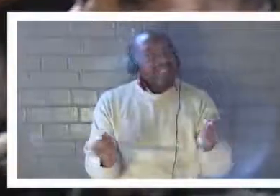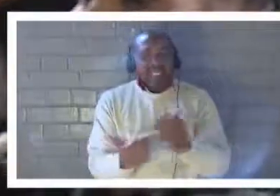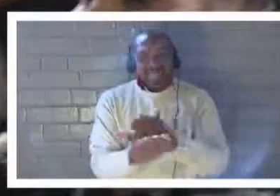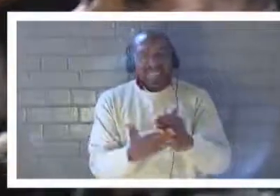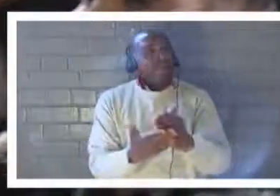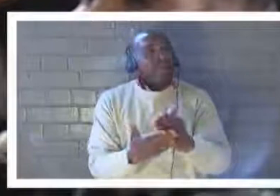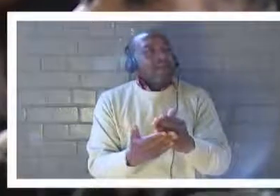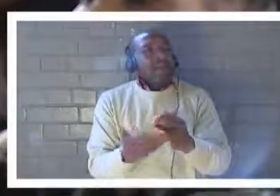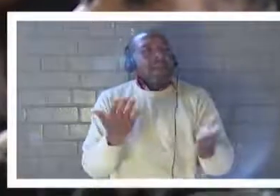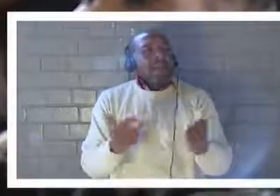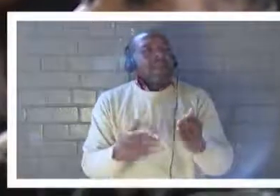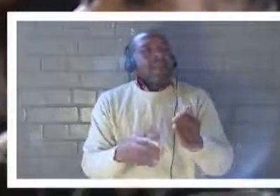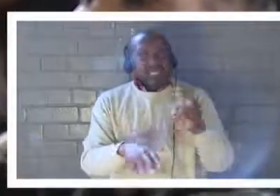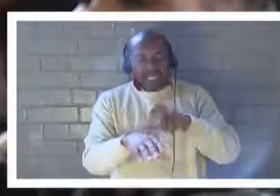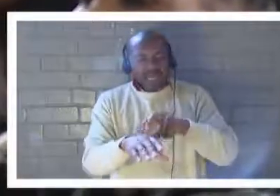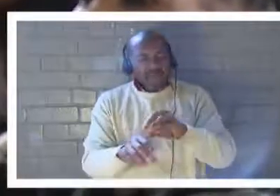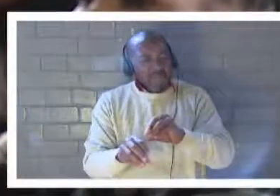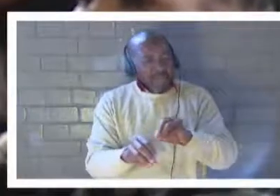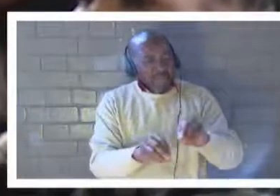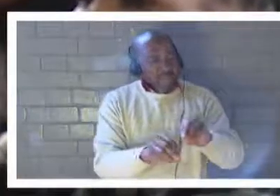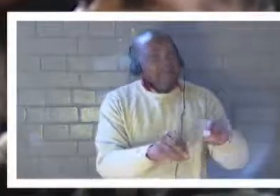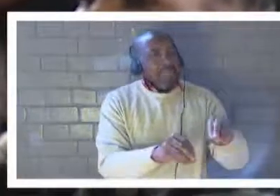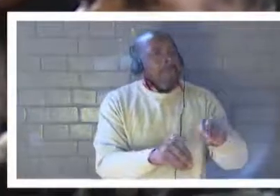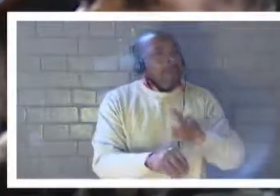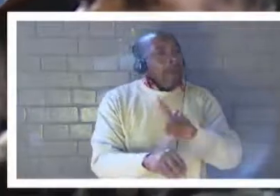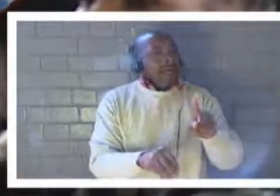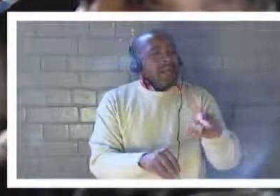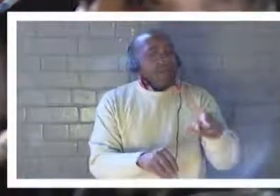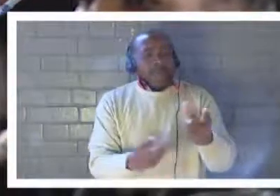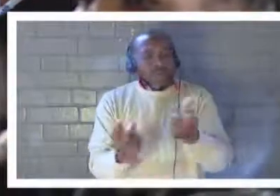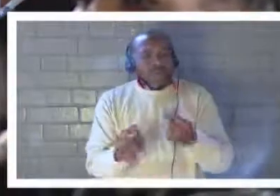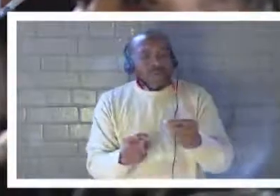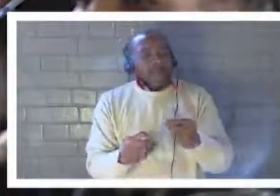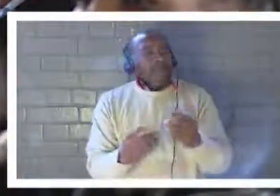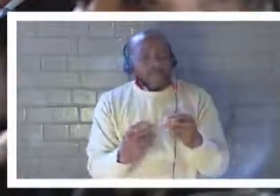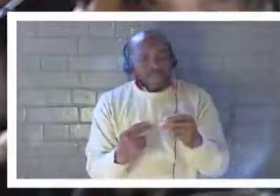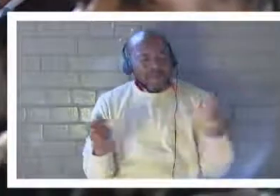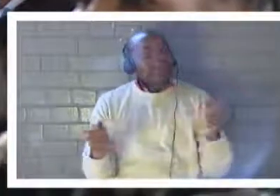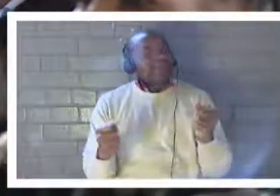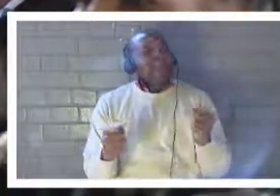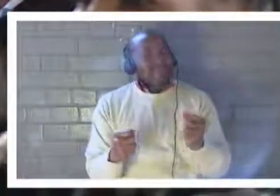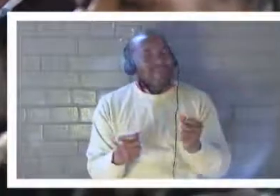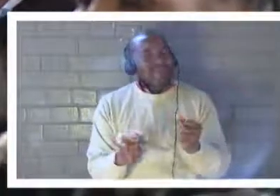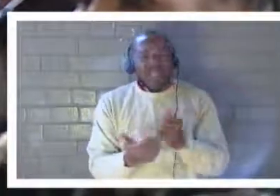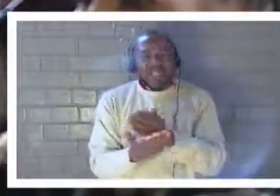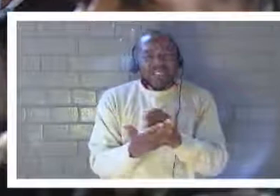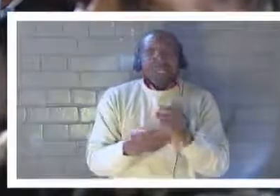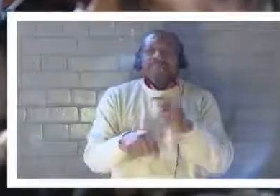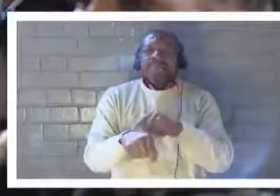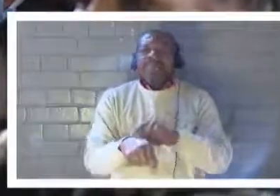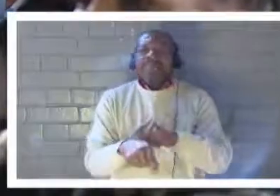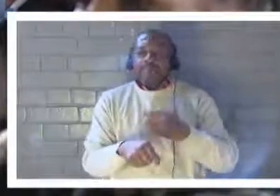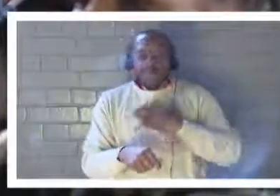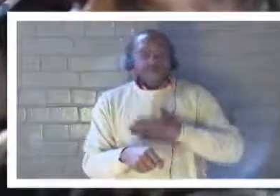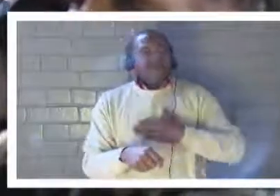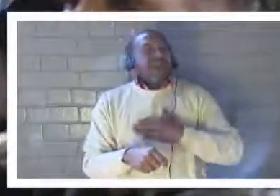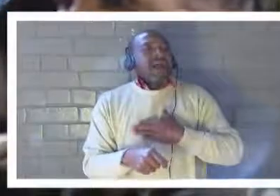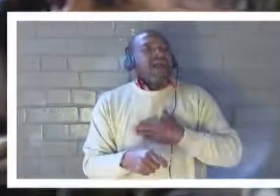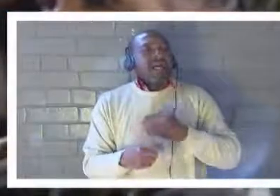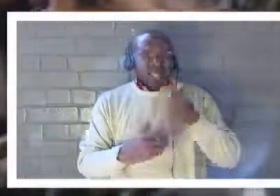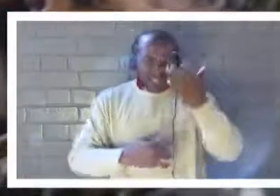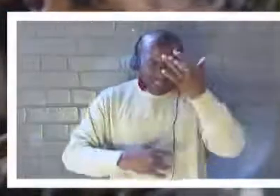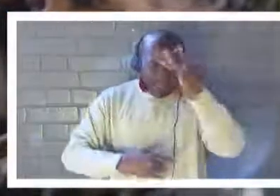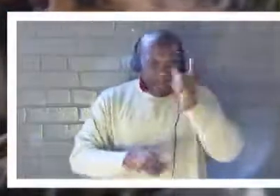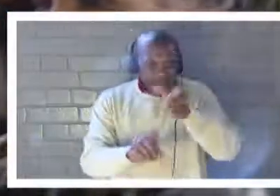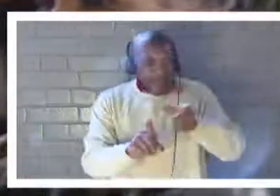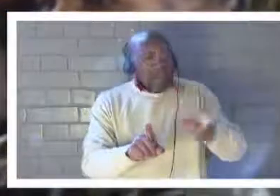maternity ward, which is always having patients who are giving birth and so on, and we don't have water in there, then